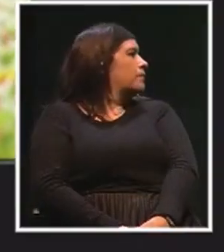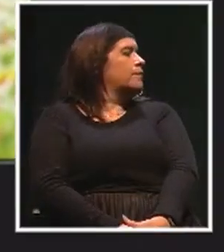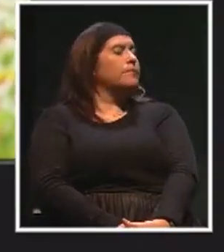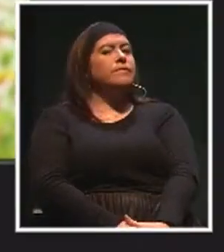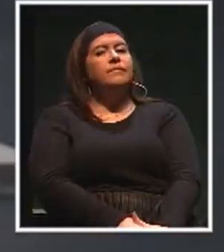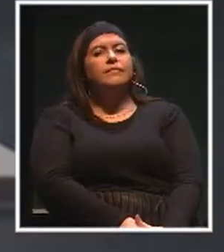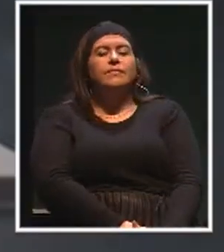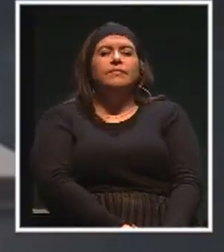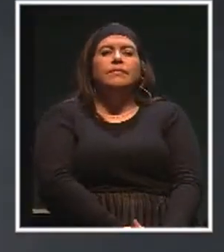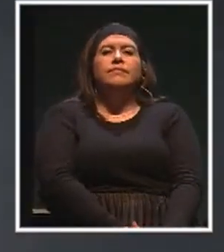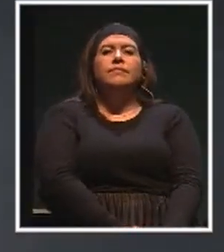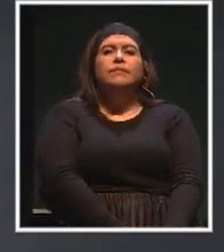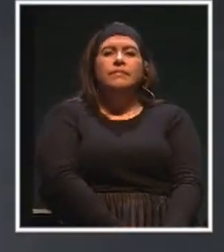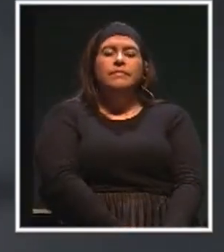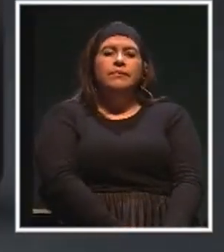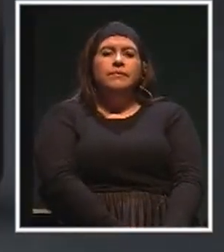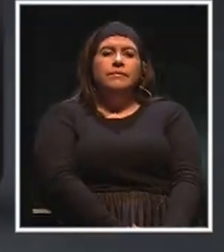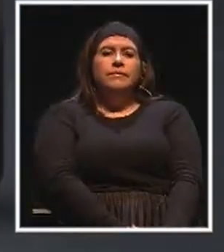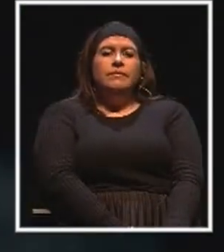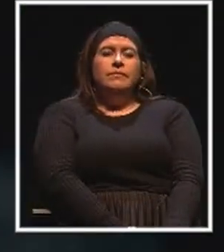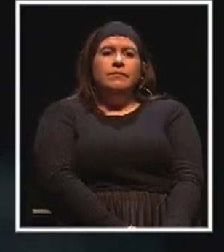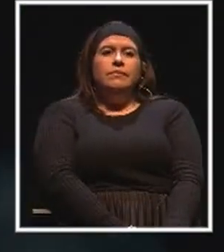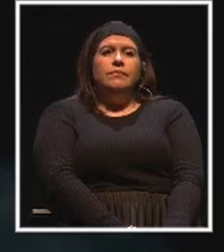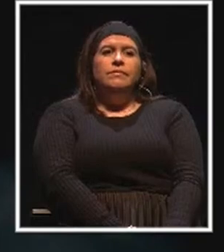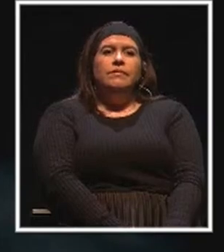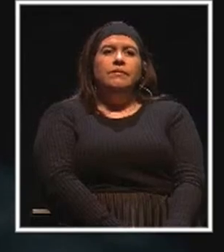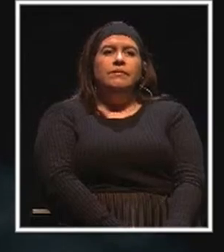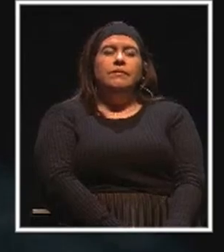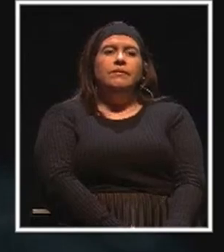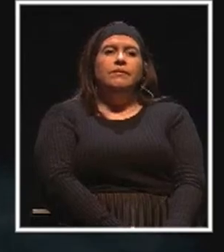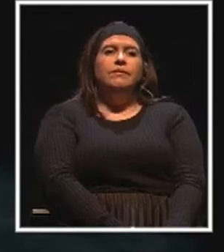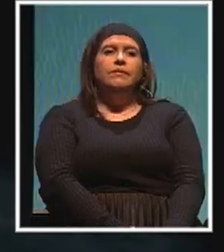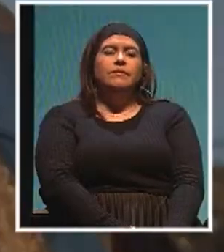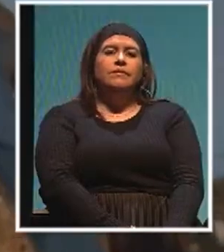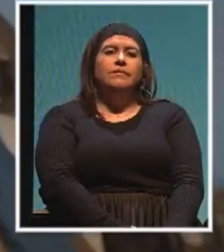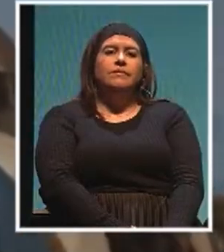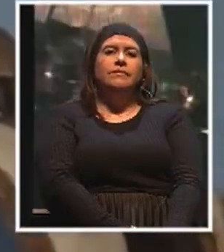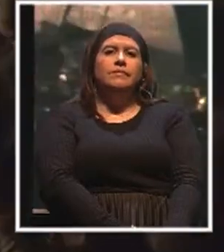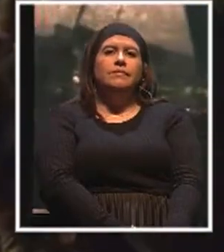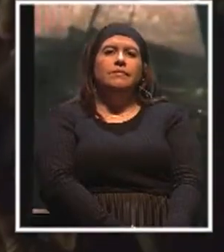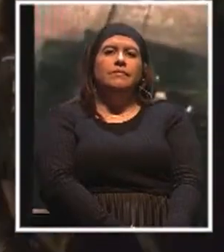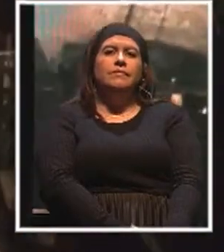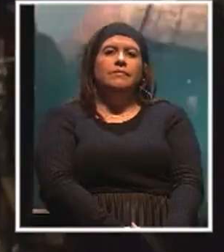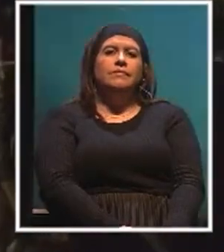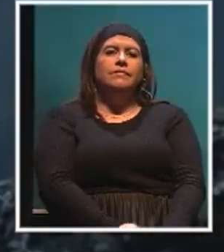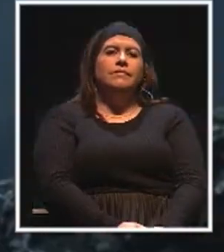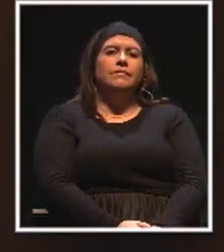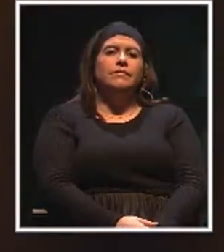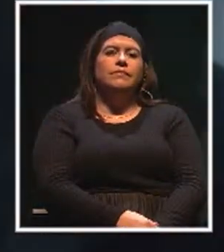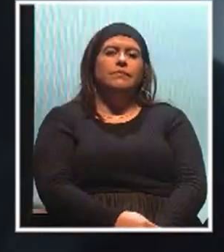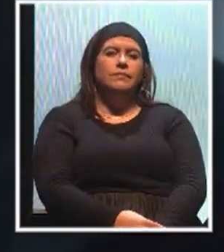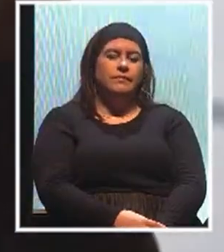episode. Available on your computer, iPhone, and iPad at hbo.com/GOT Guide. Experience the ultimate viewing companion and